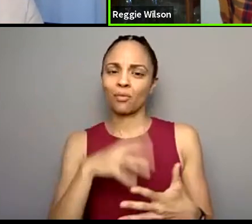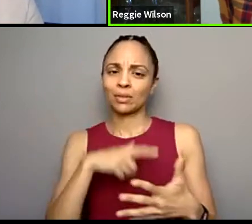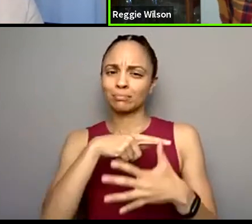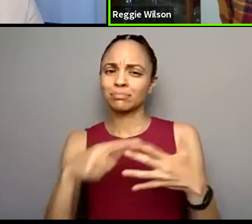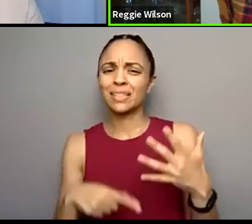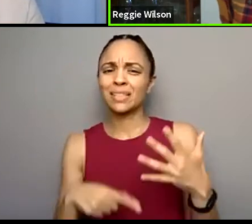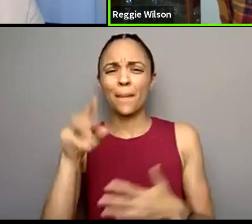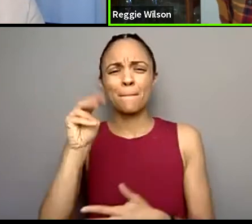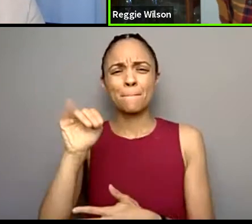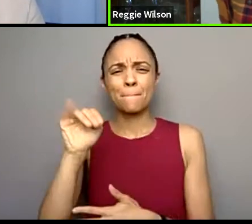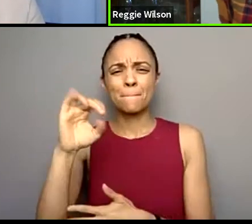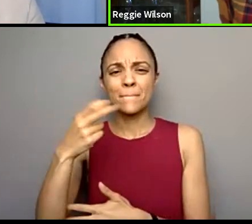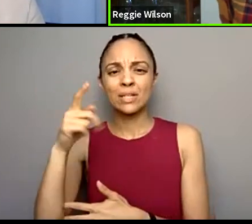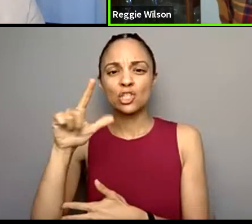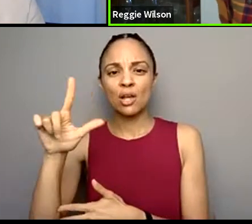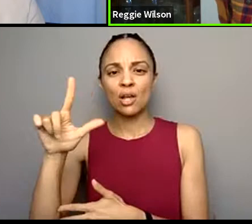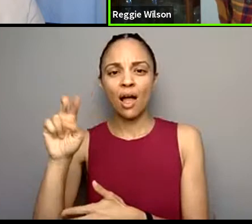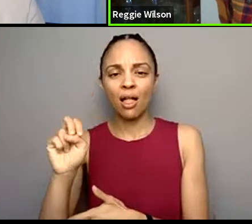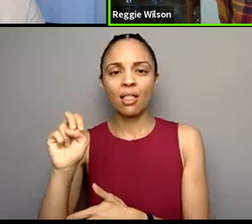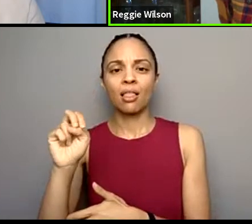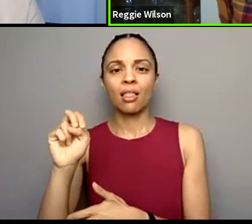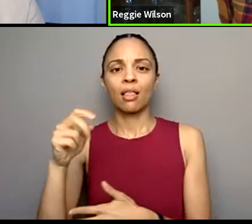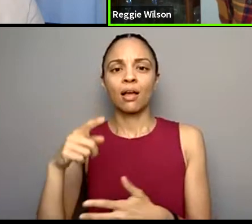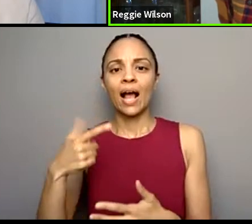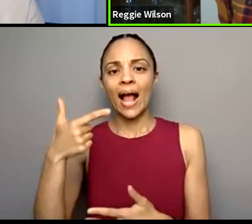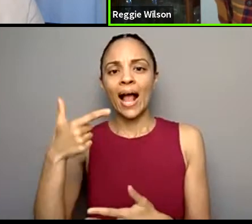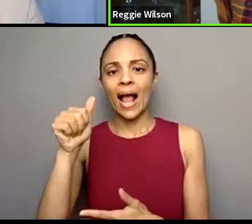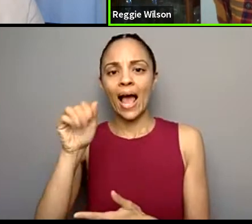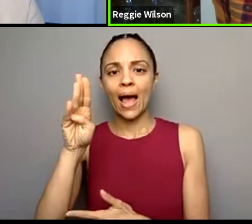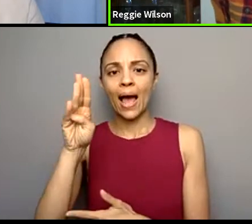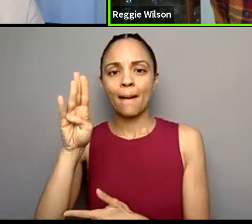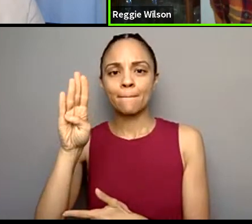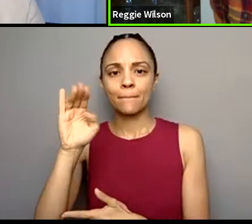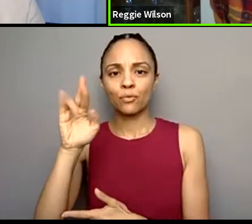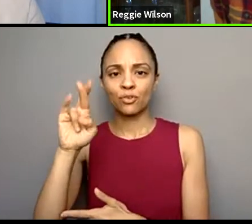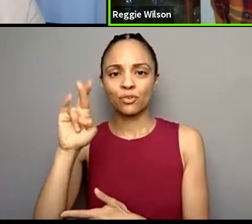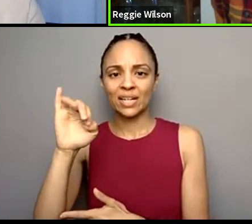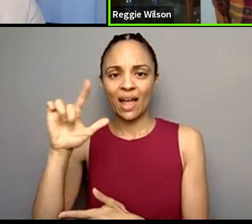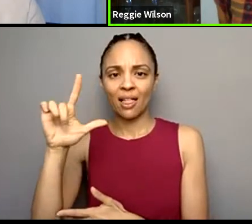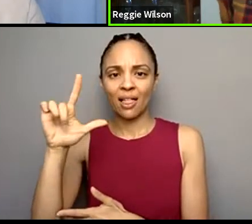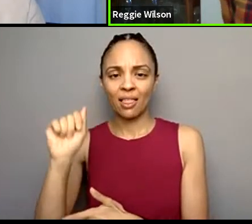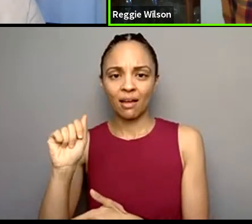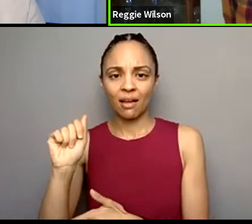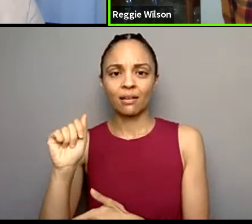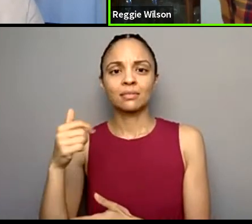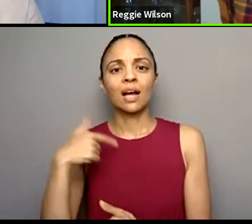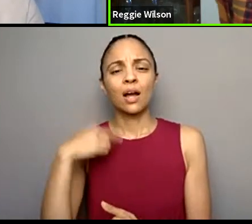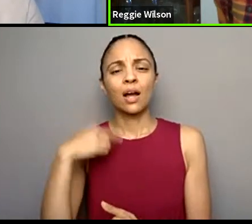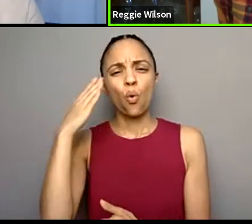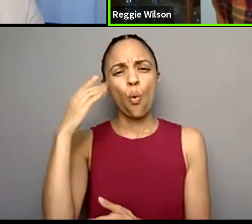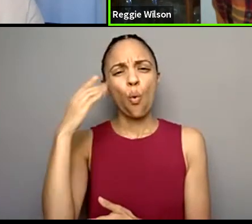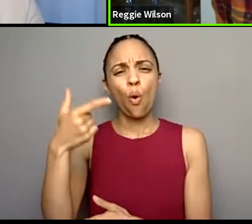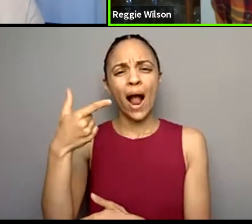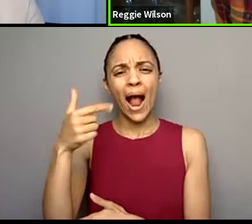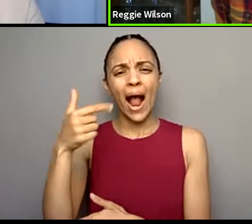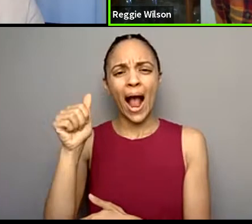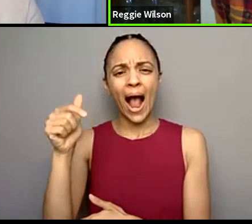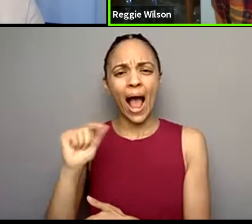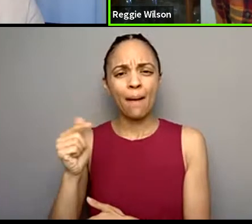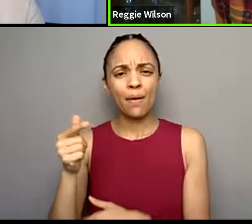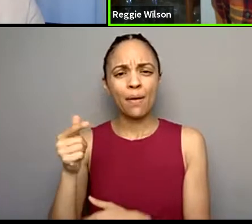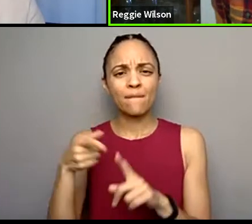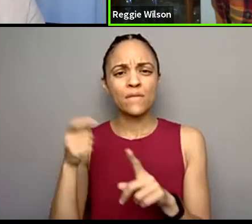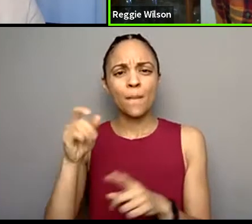and Gabriela Silva. Gabby is from Brazil, and Annie was born in